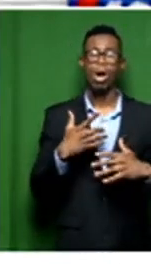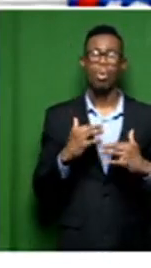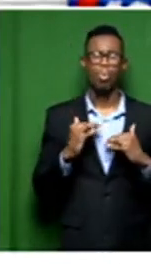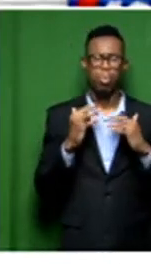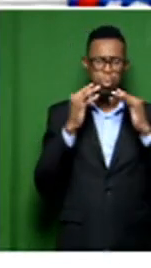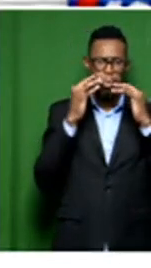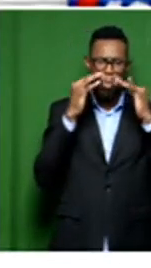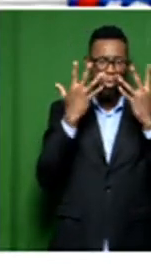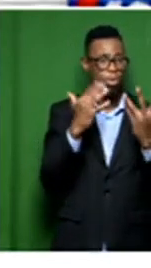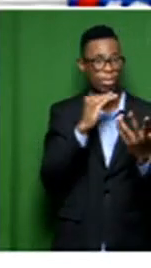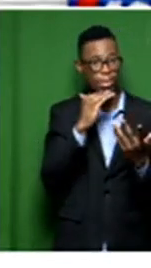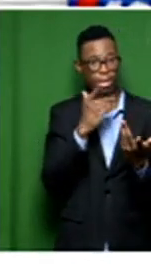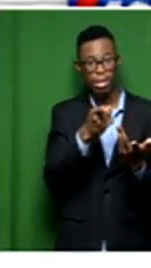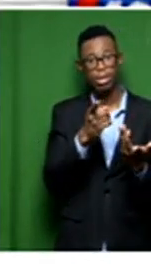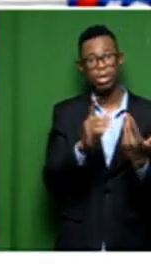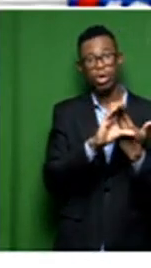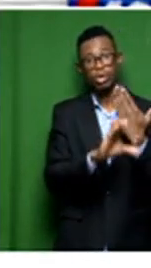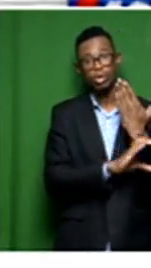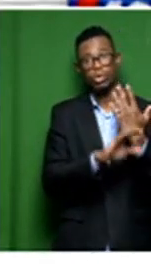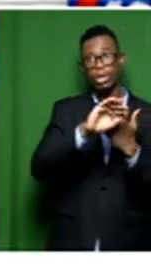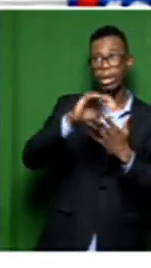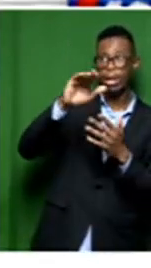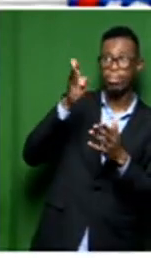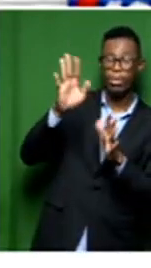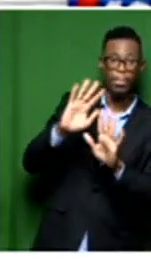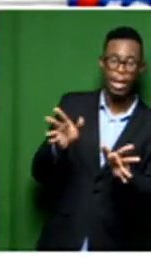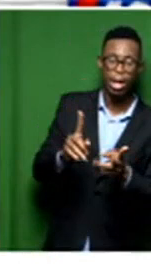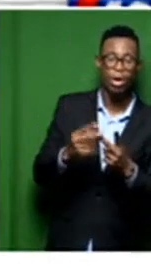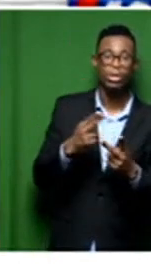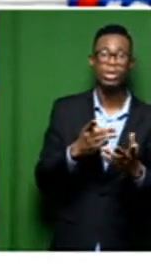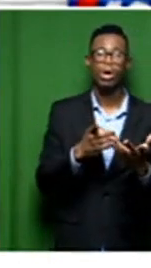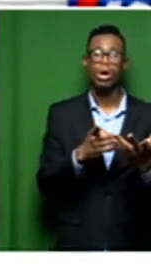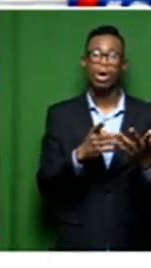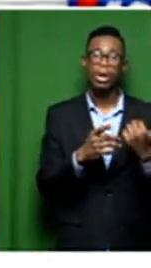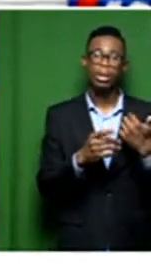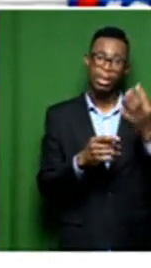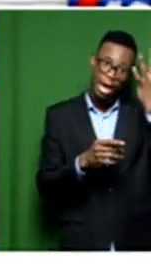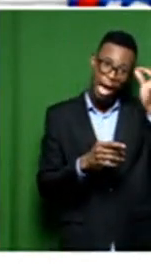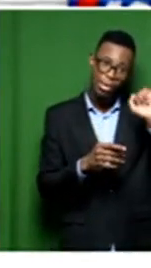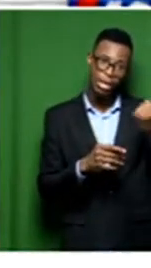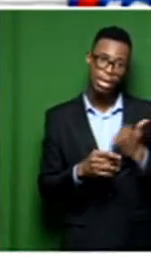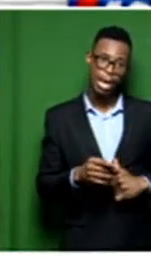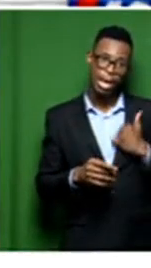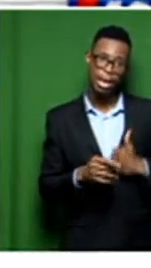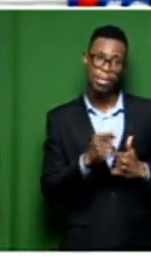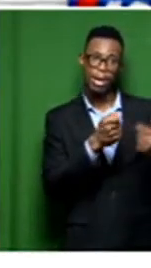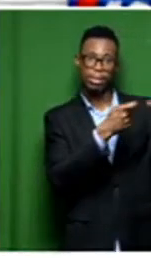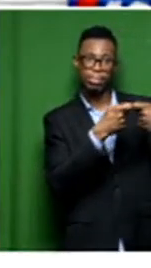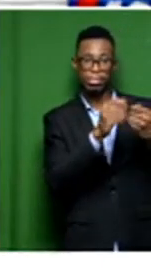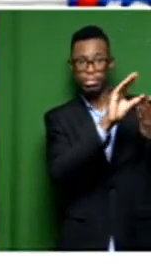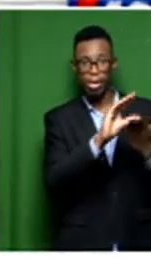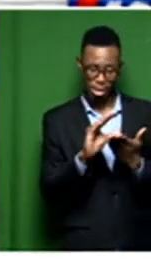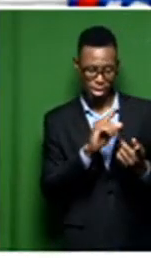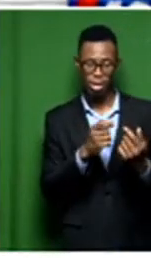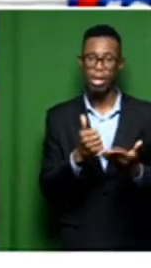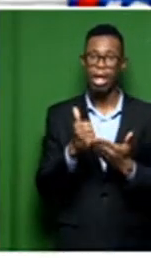not only rolled out at Constitution Hill and our partners, but thanks to this grant from the Government of Canada, we've been able to make this resource free for